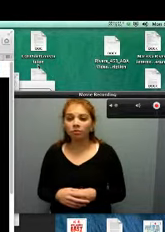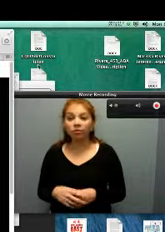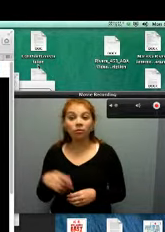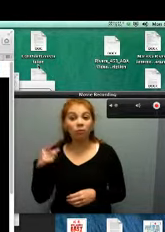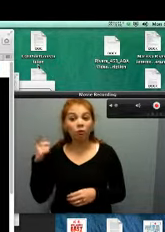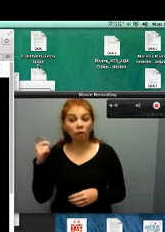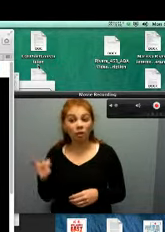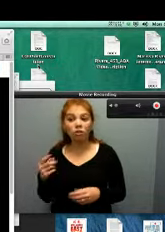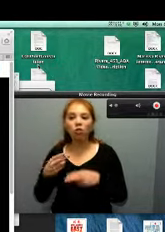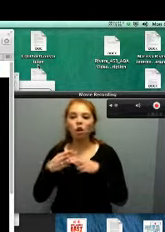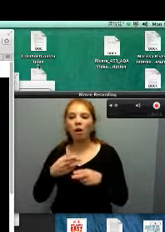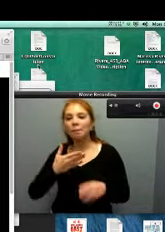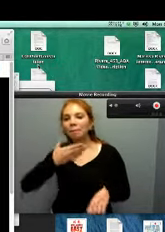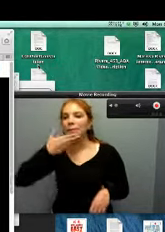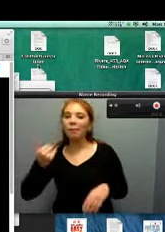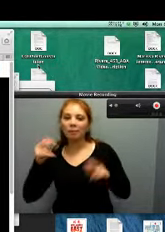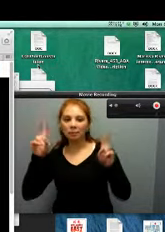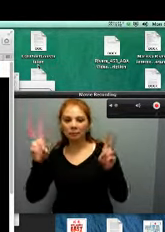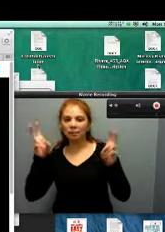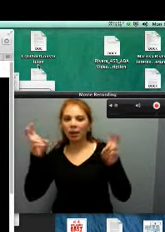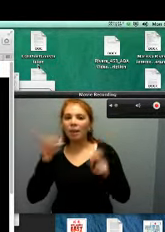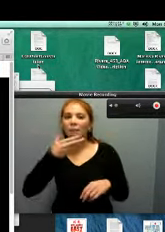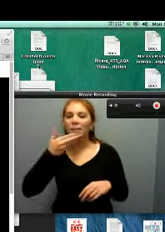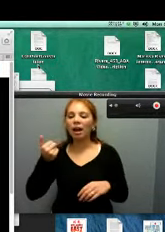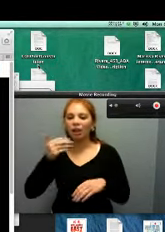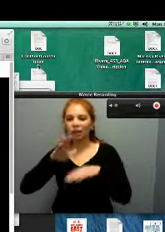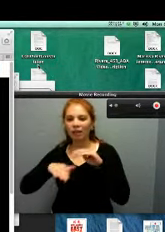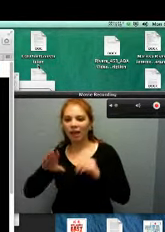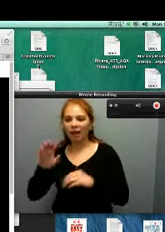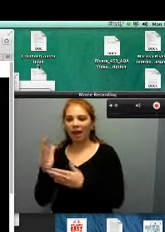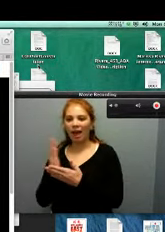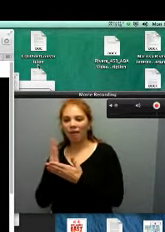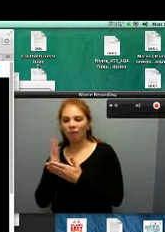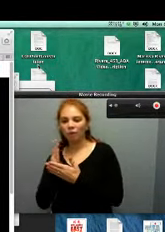So this is called the better than average effect.